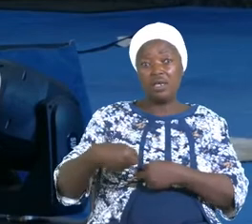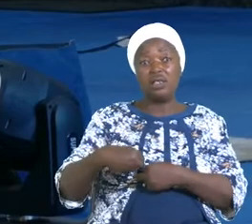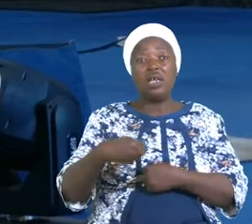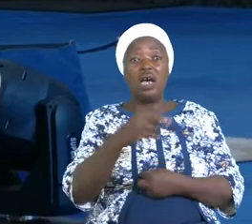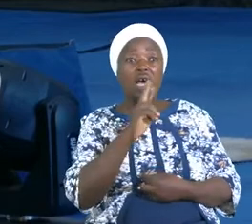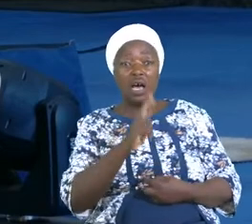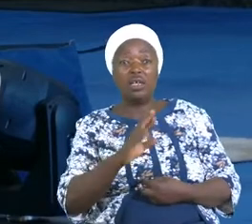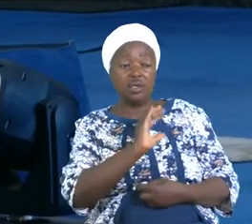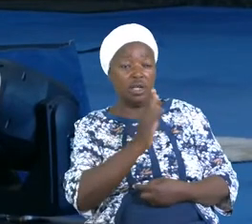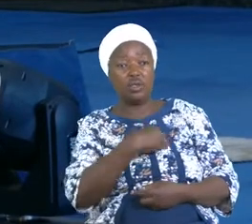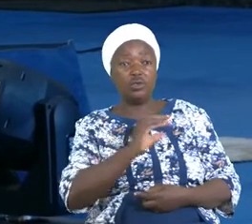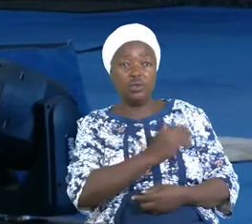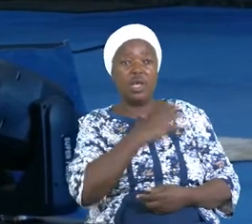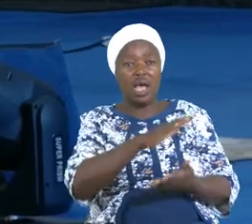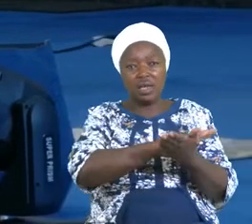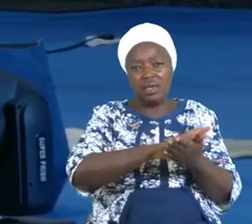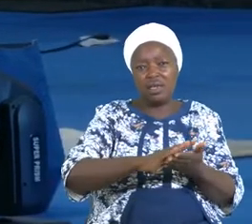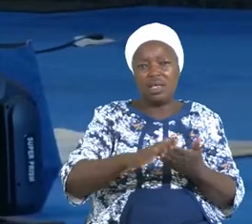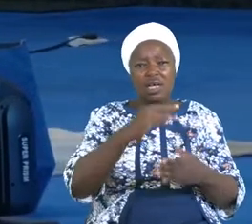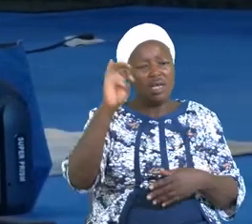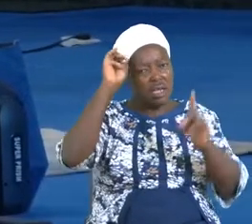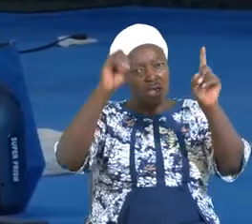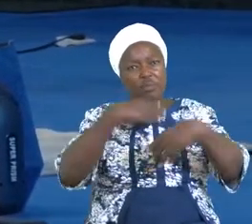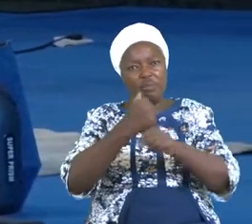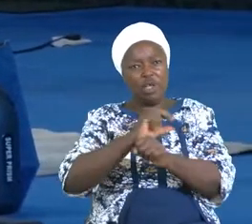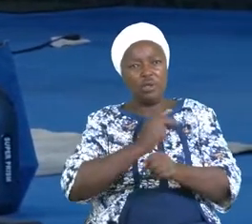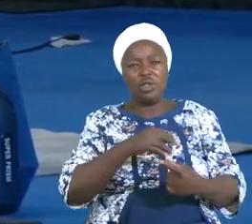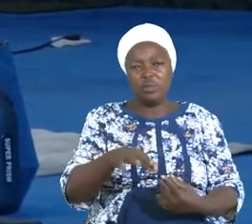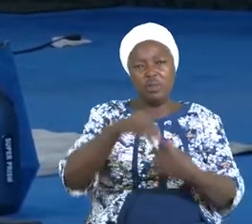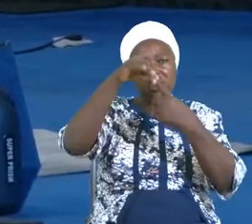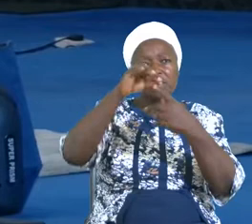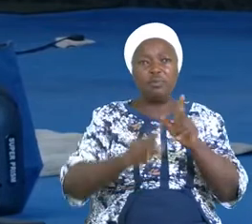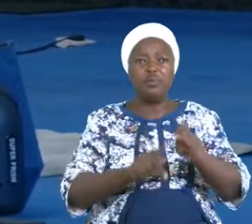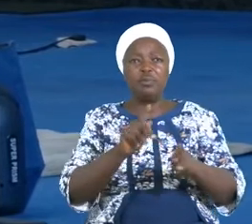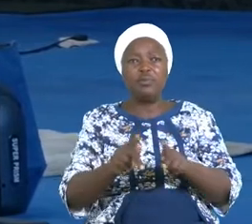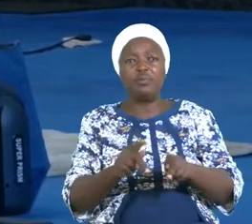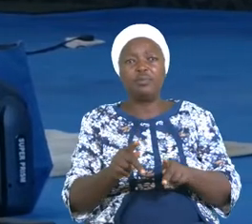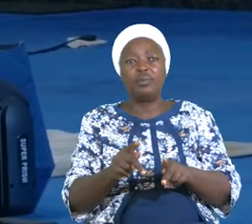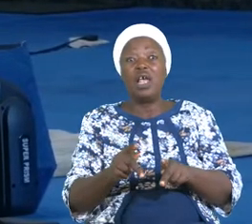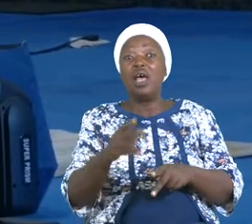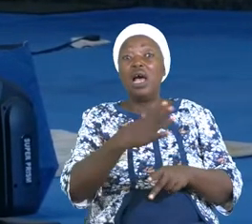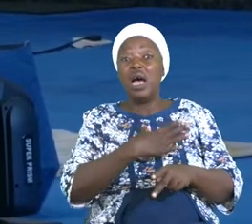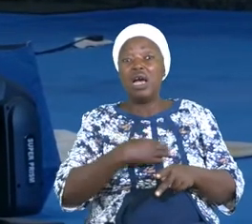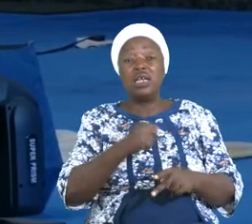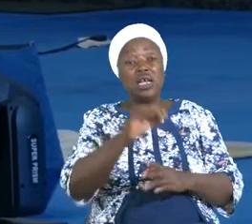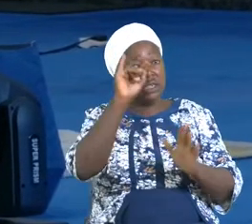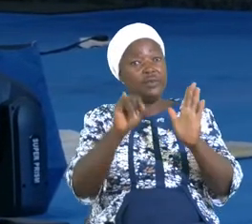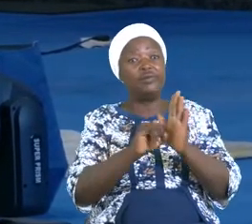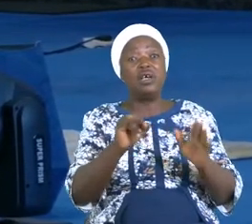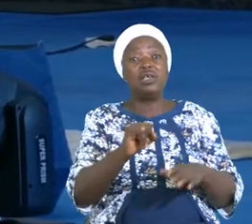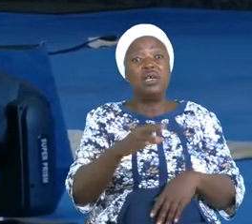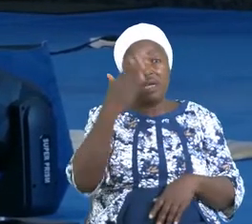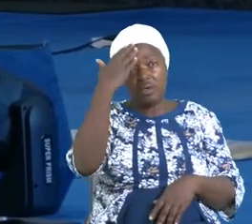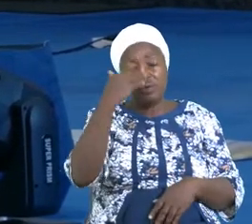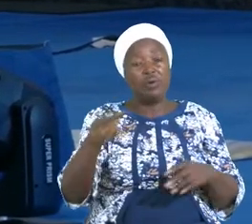are purged, it makes us peculiar people. identified as